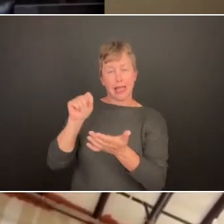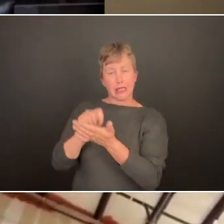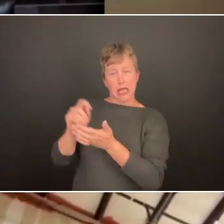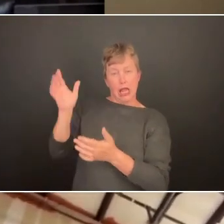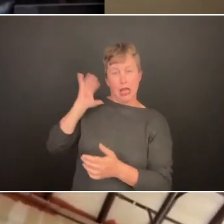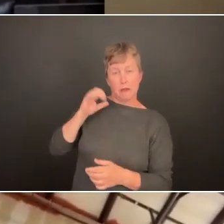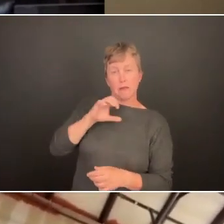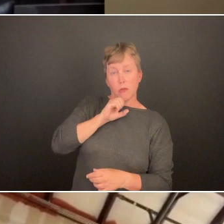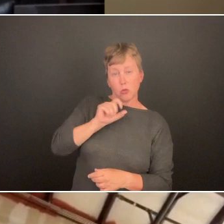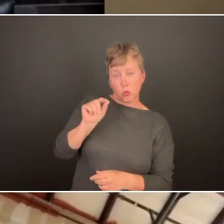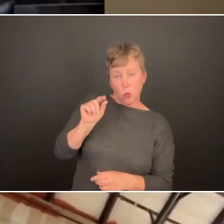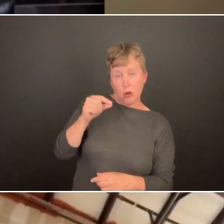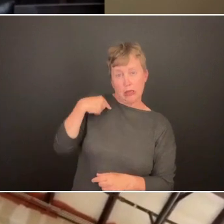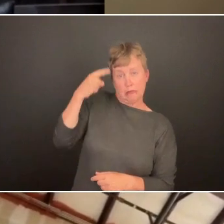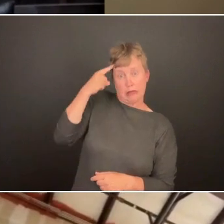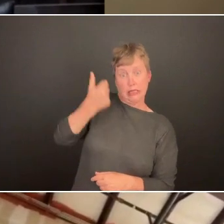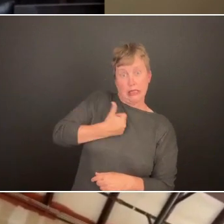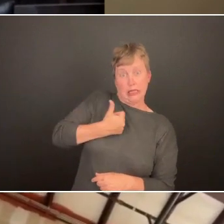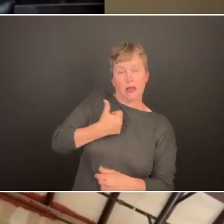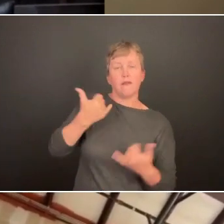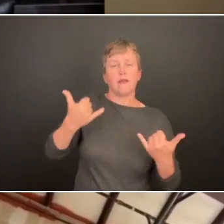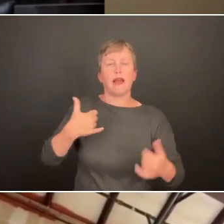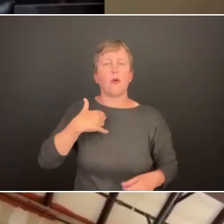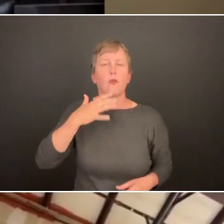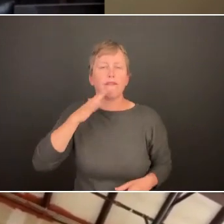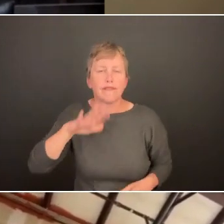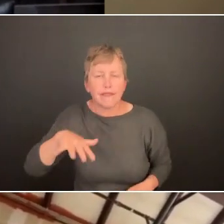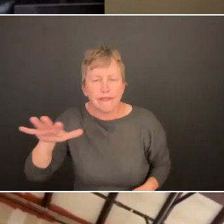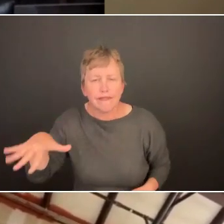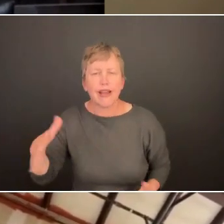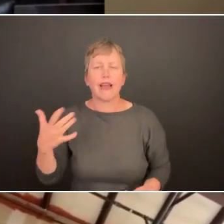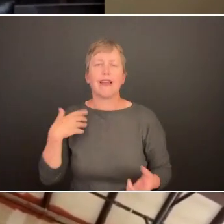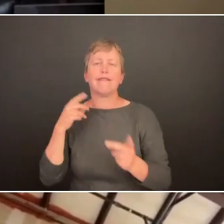So as a single individual out there in the dating world,